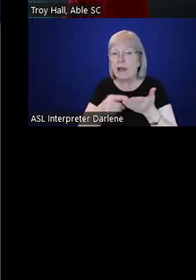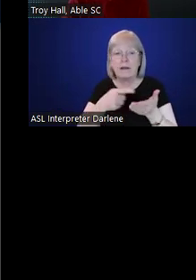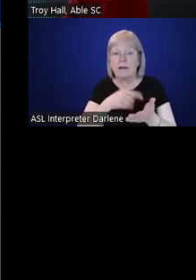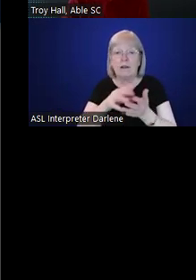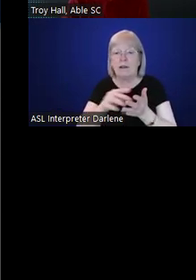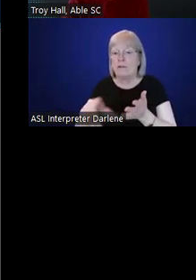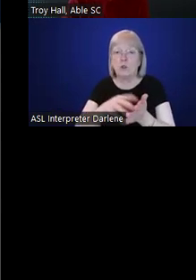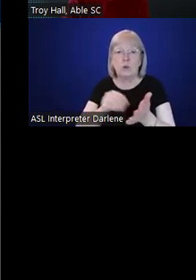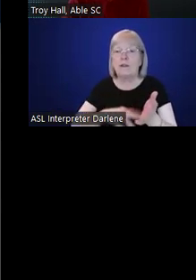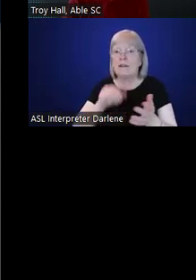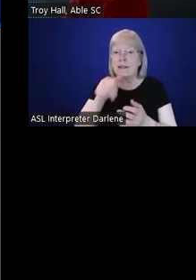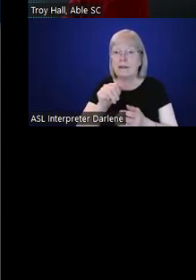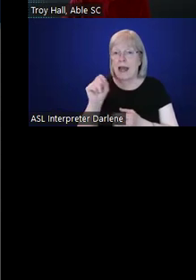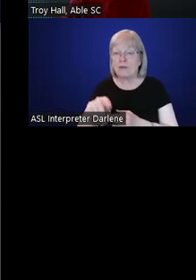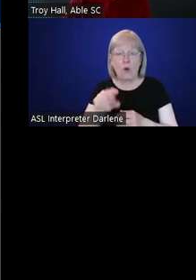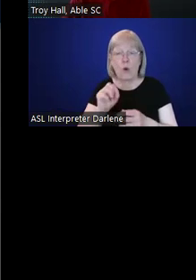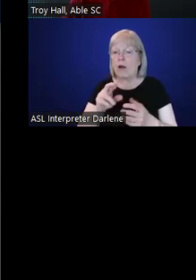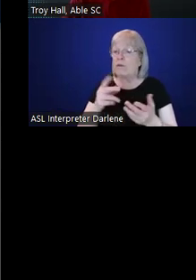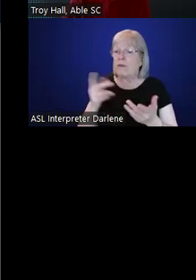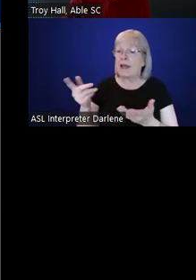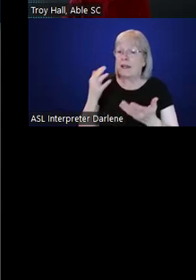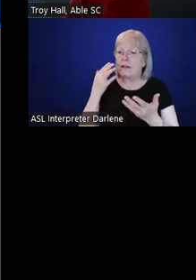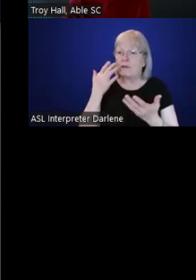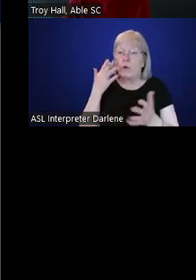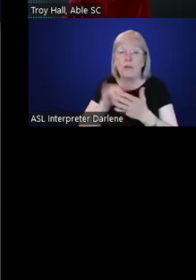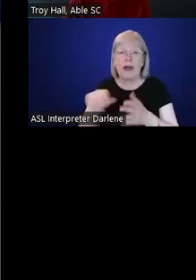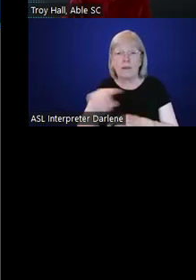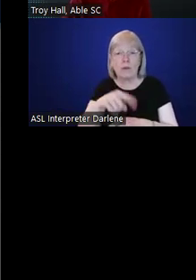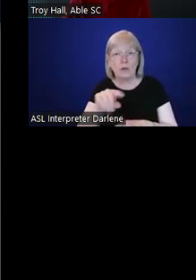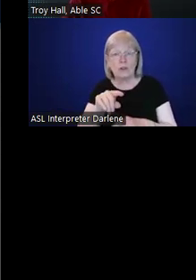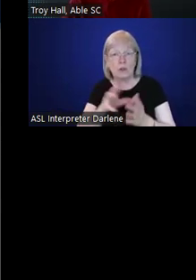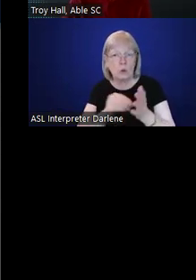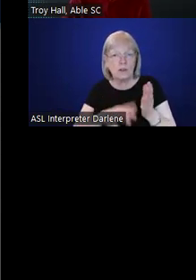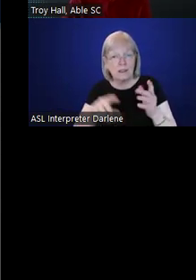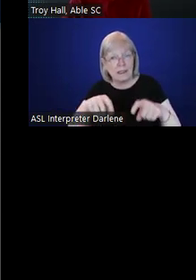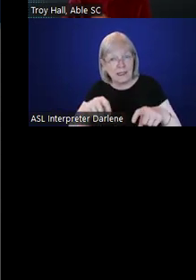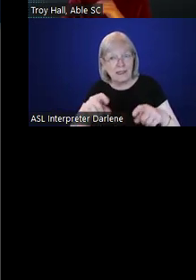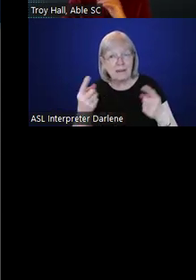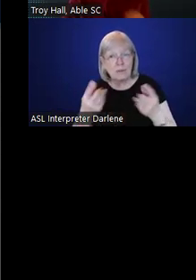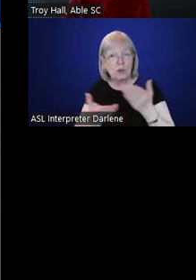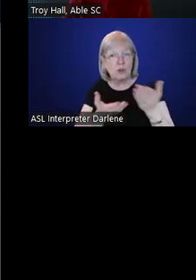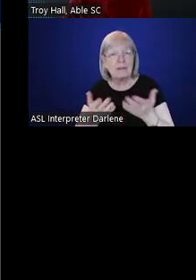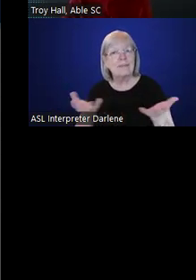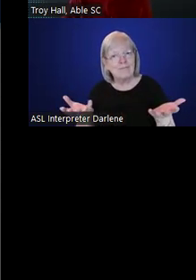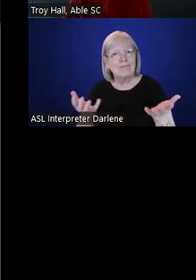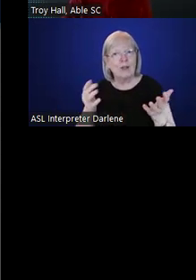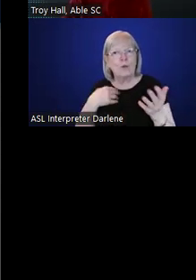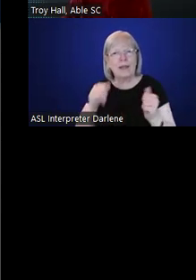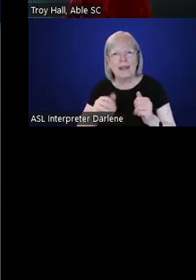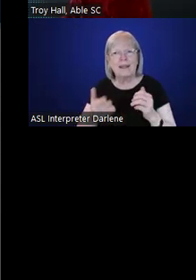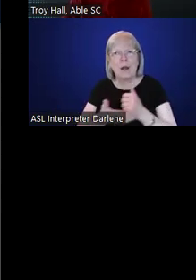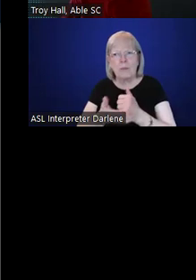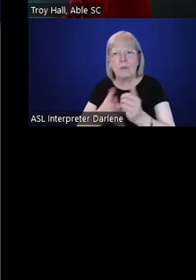individual needs a service. So we need to be able to help individuals with disabilities that we're working with advocate for those